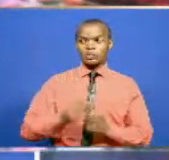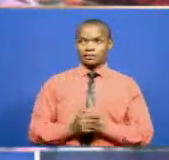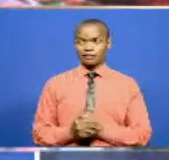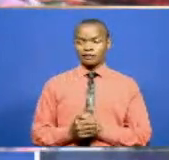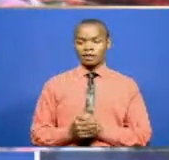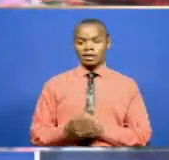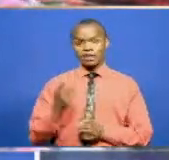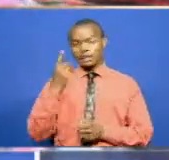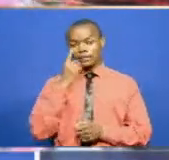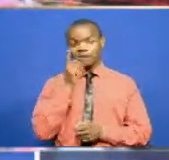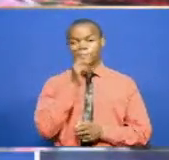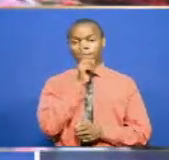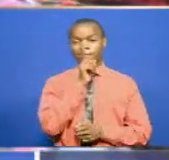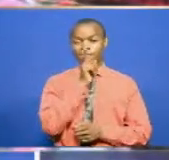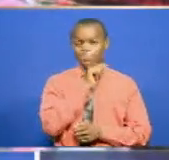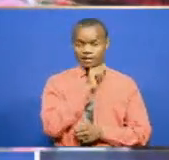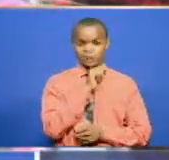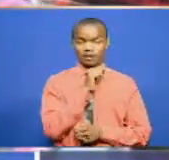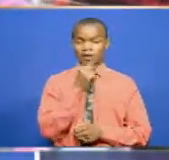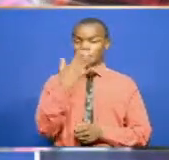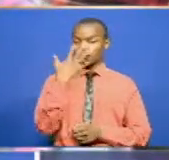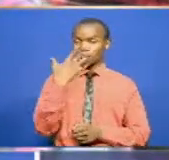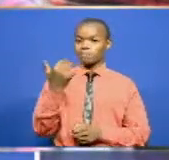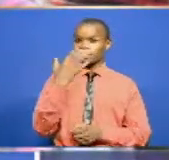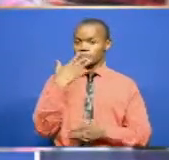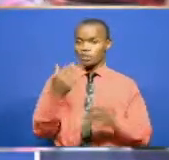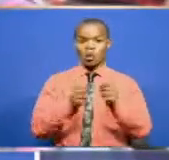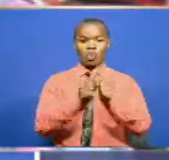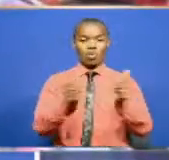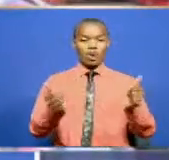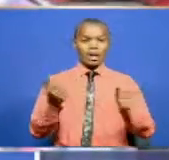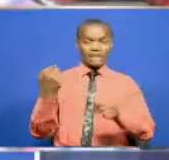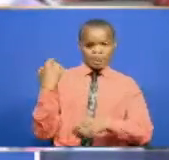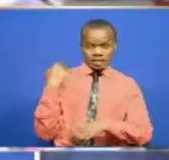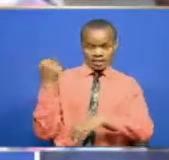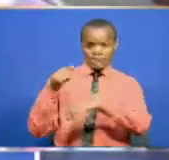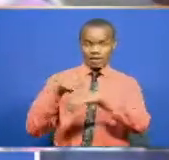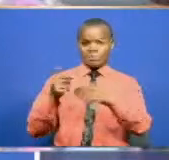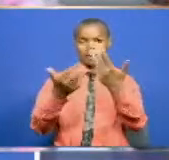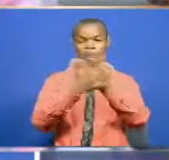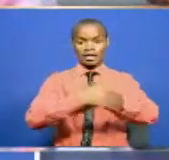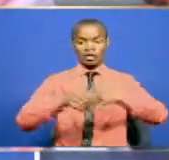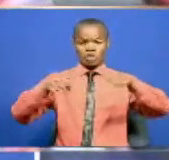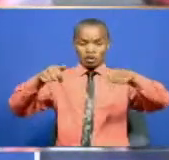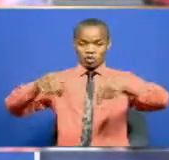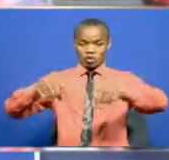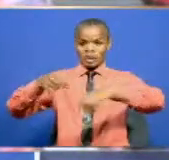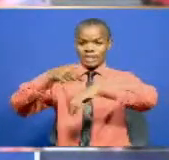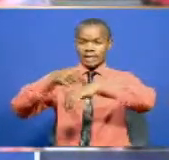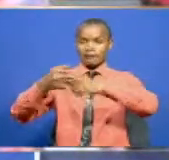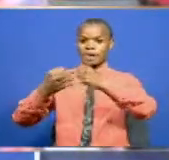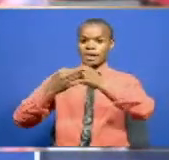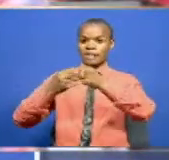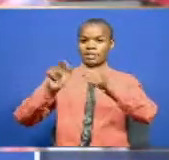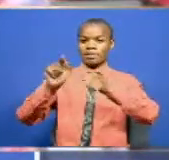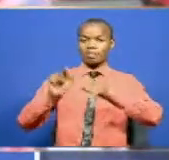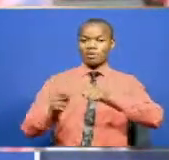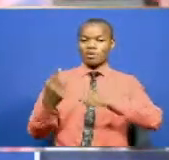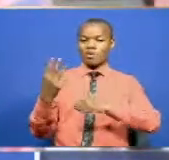breathe last night, and today at 8:45